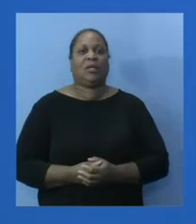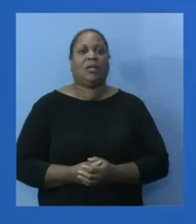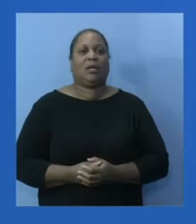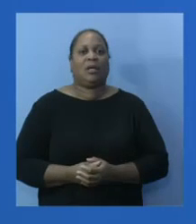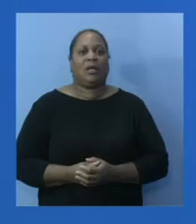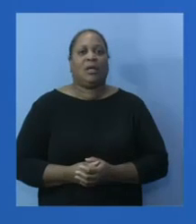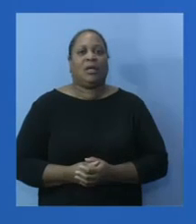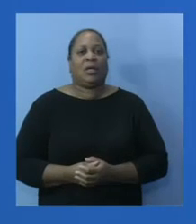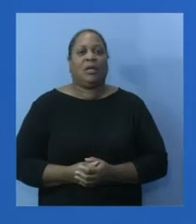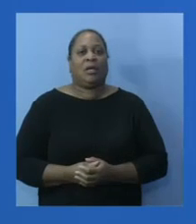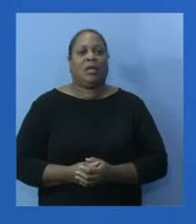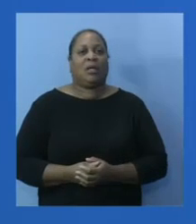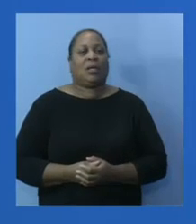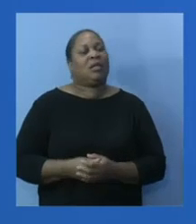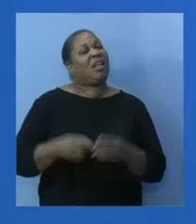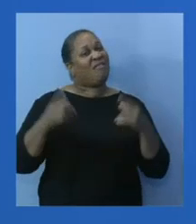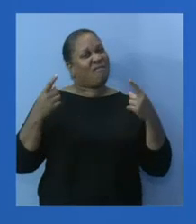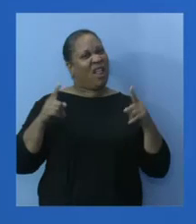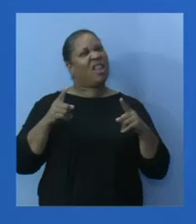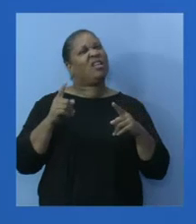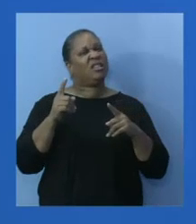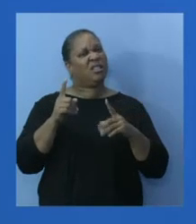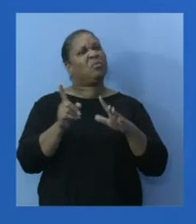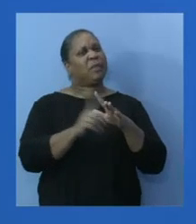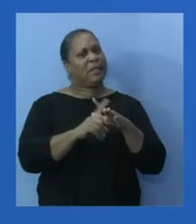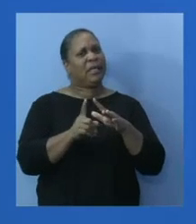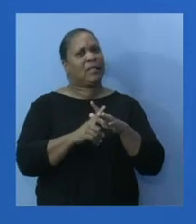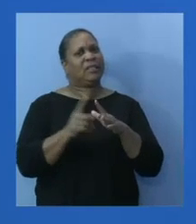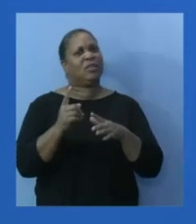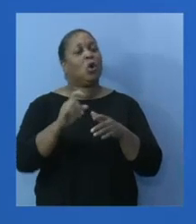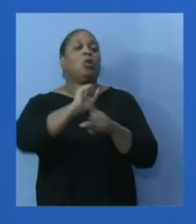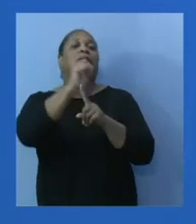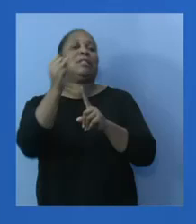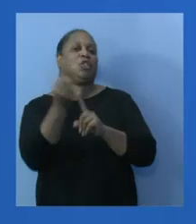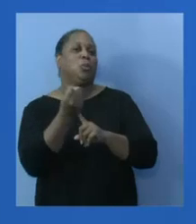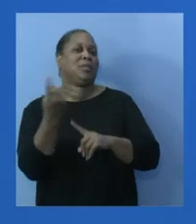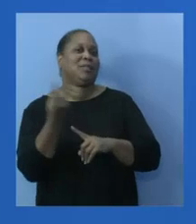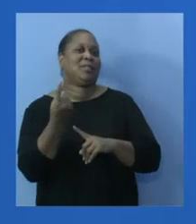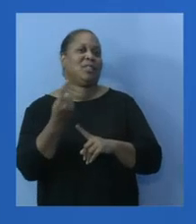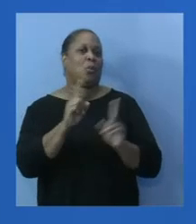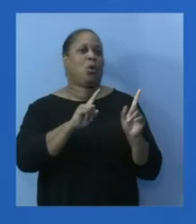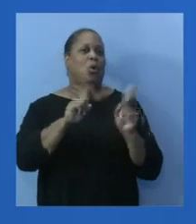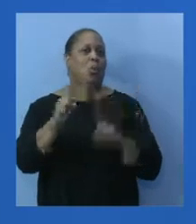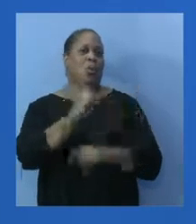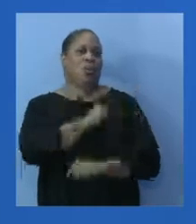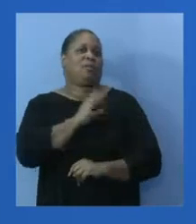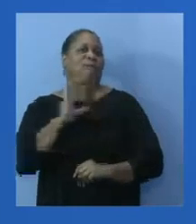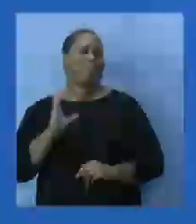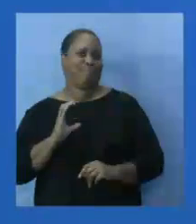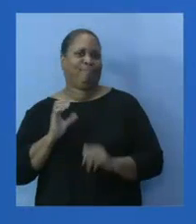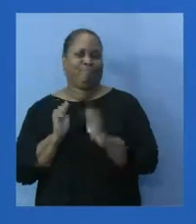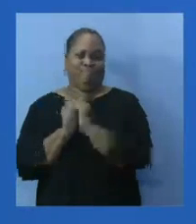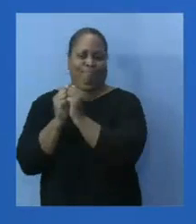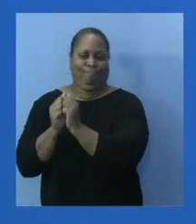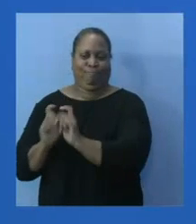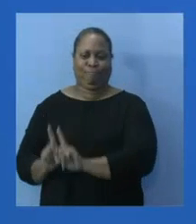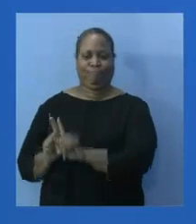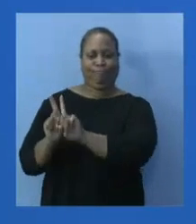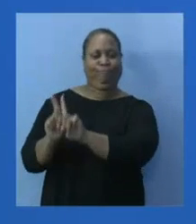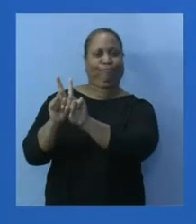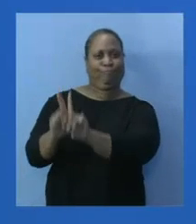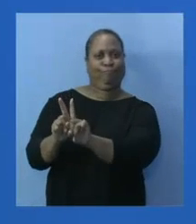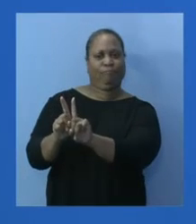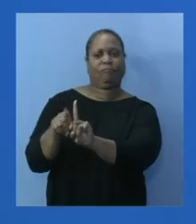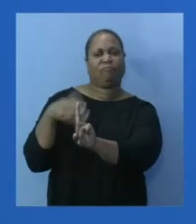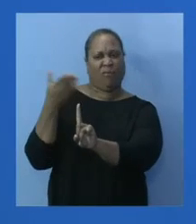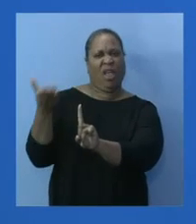finally, there's been cases where someone has taken perhaps an elderly relative up to the vaccination centre and been